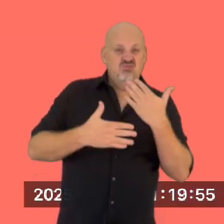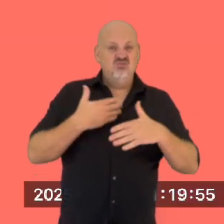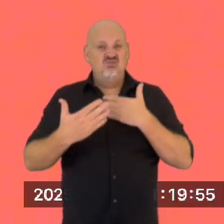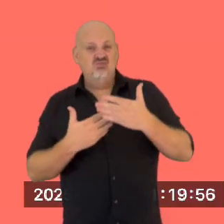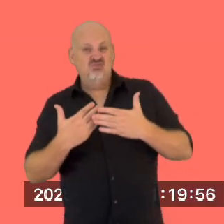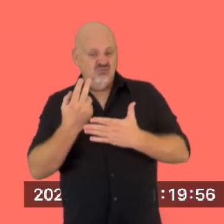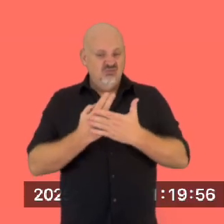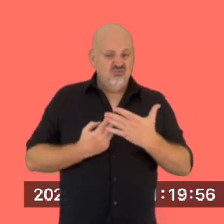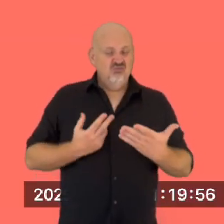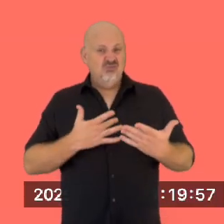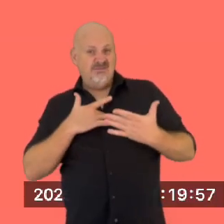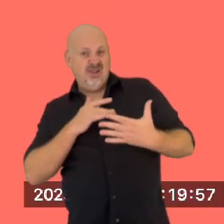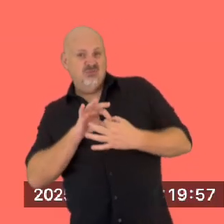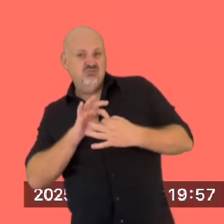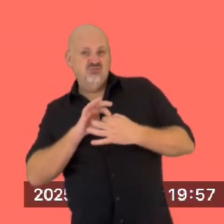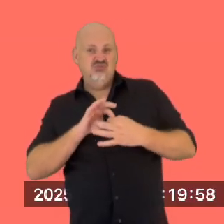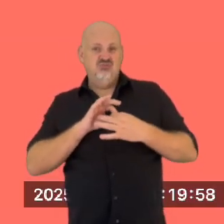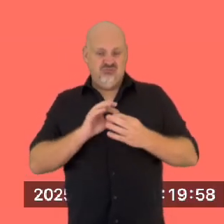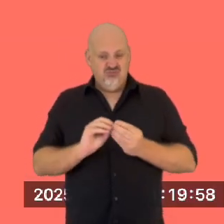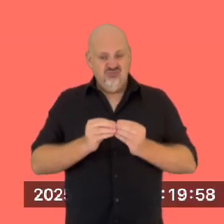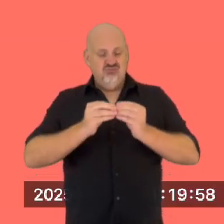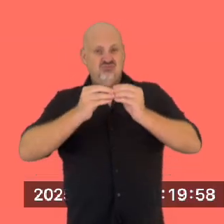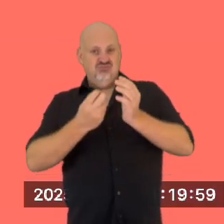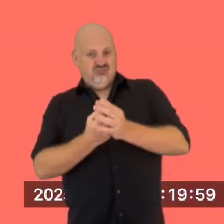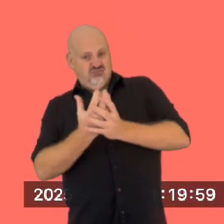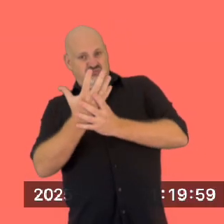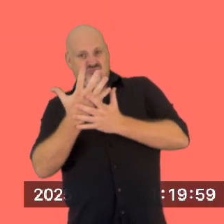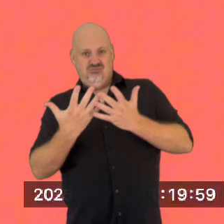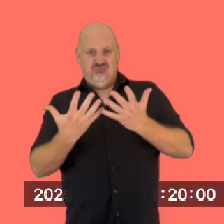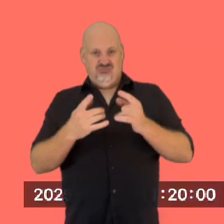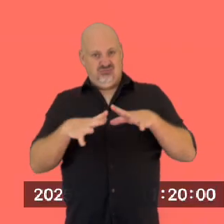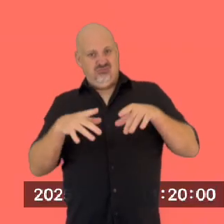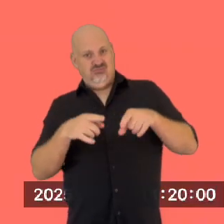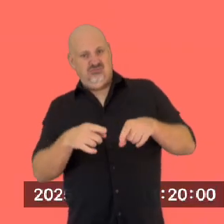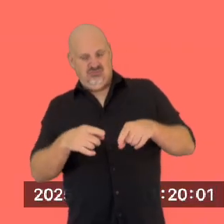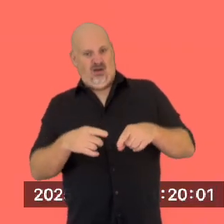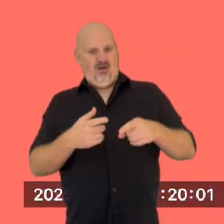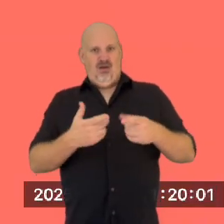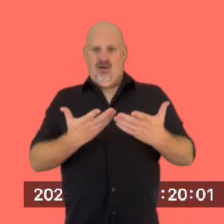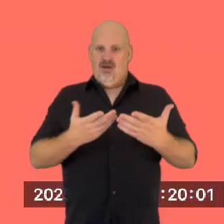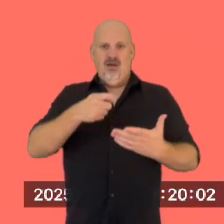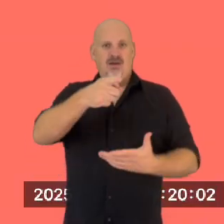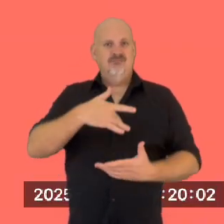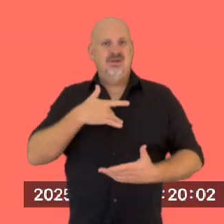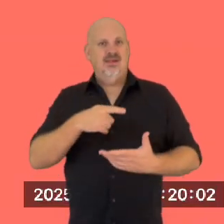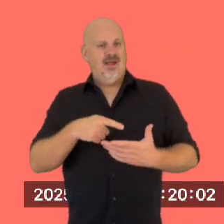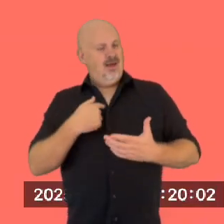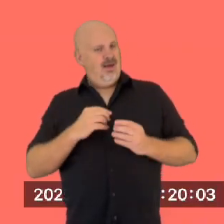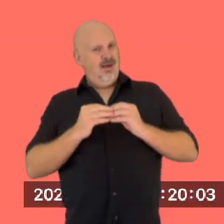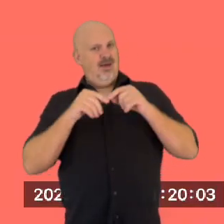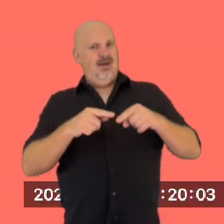is an experience, painting, and the connection of producing something that you're going to